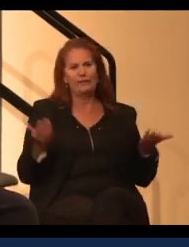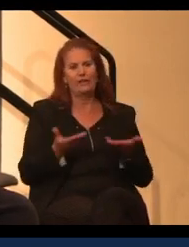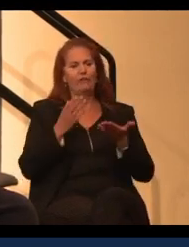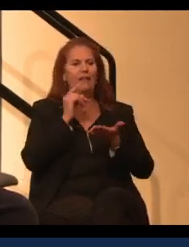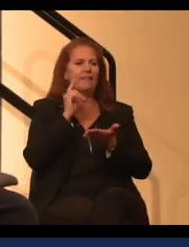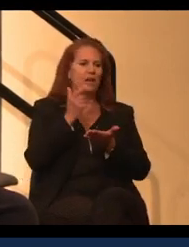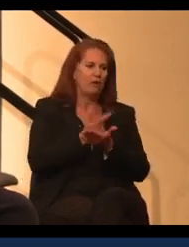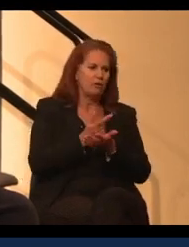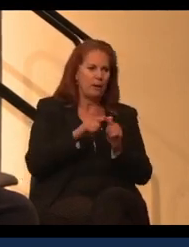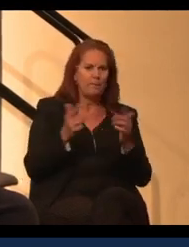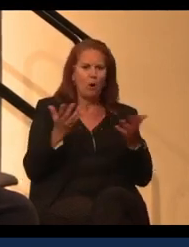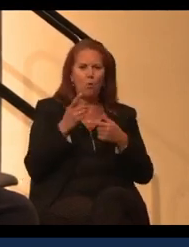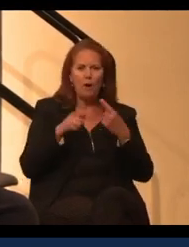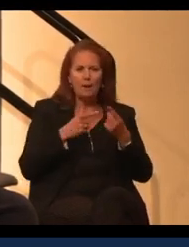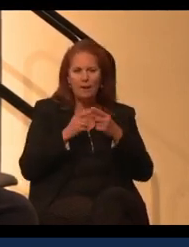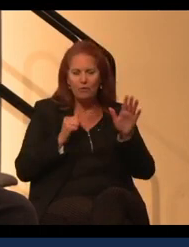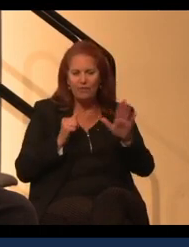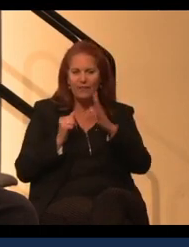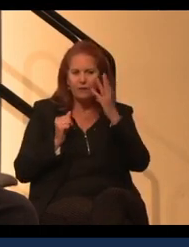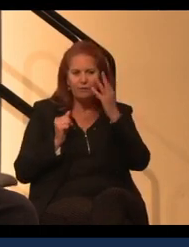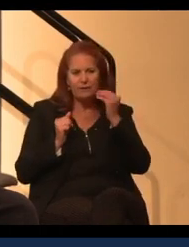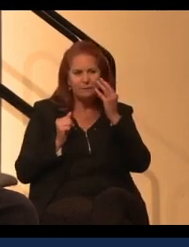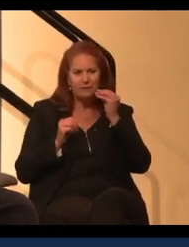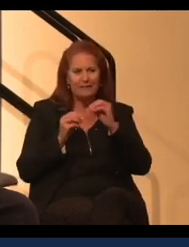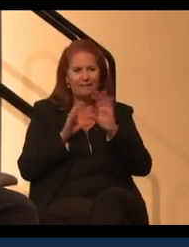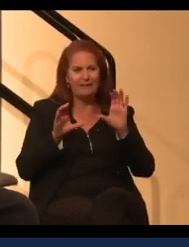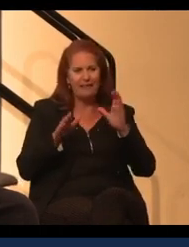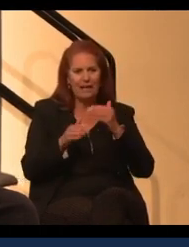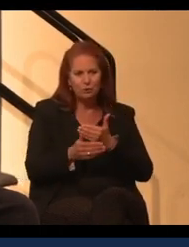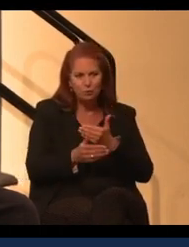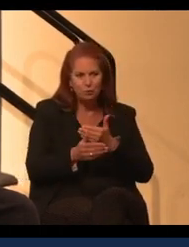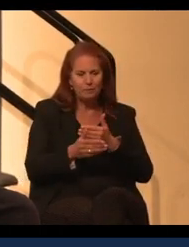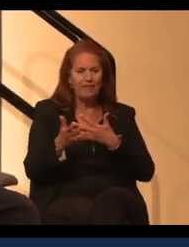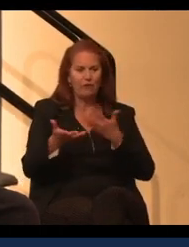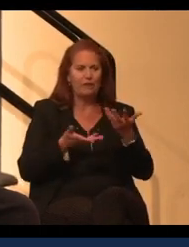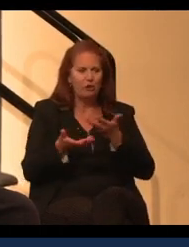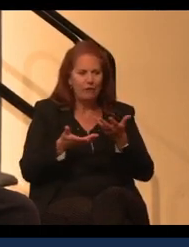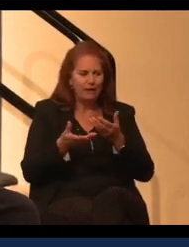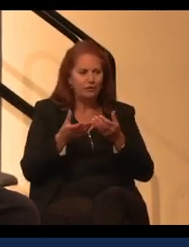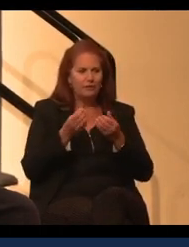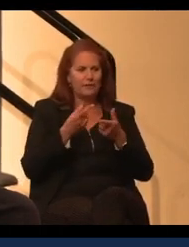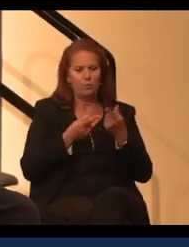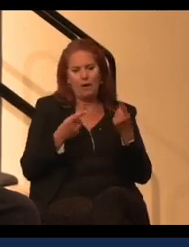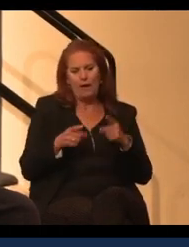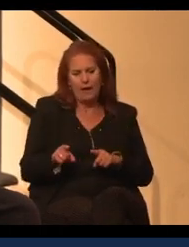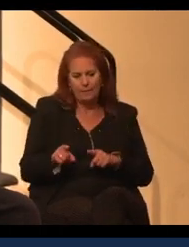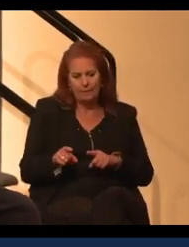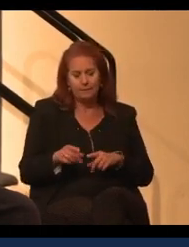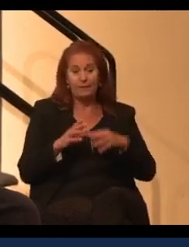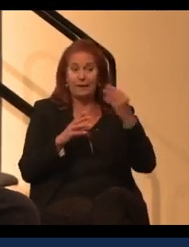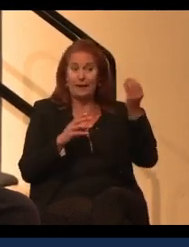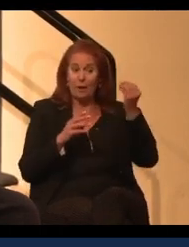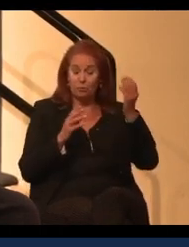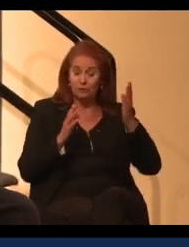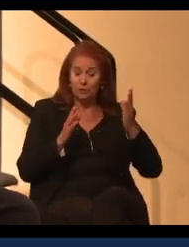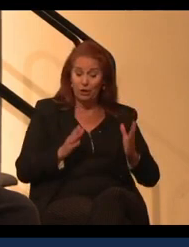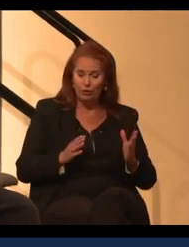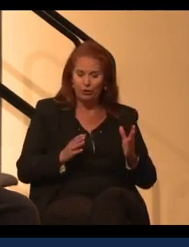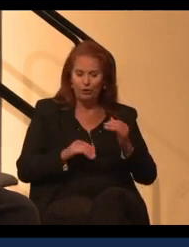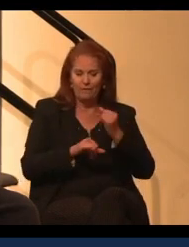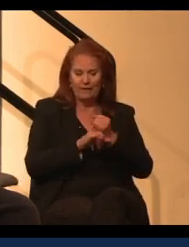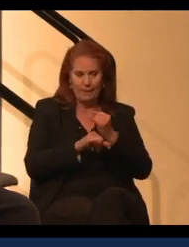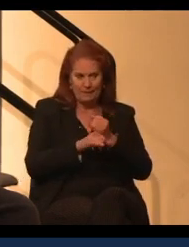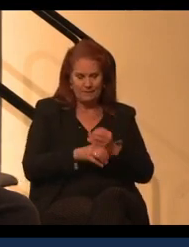graduate. But what about their experience in the classroom, in their interactions, and what happens, of course, even outside their own